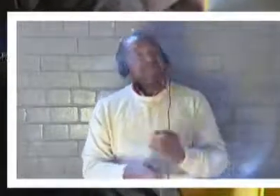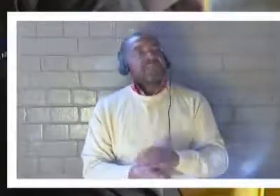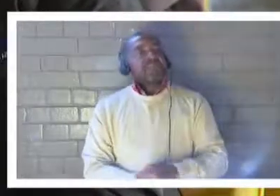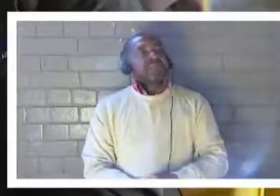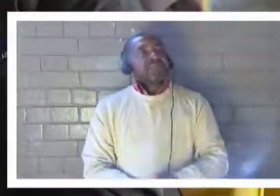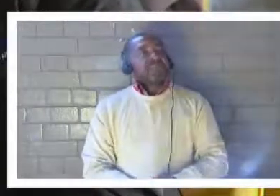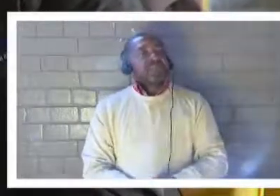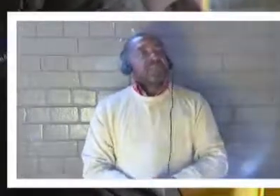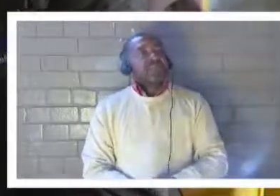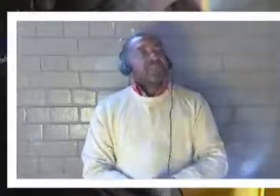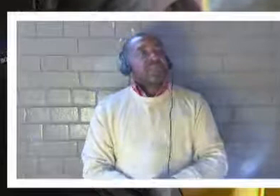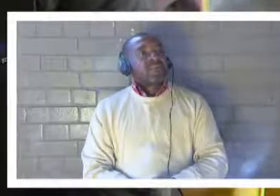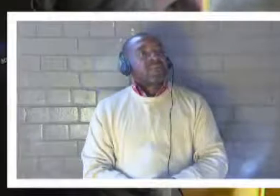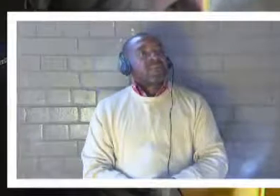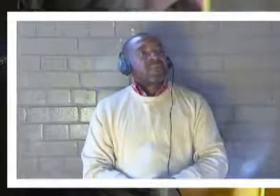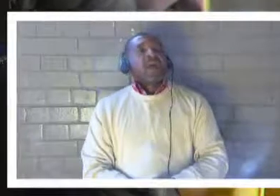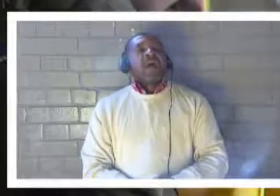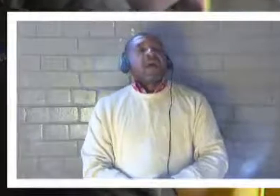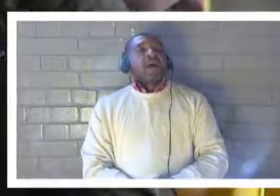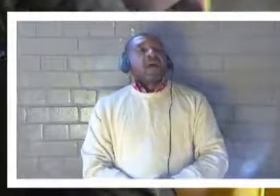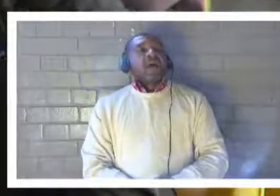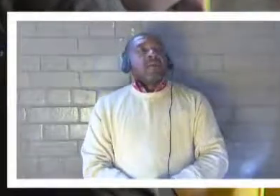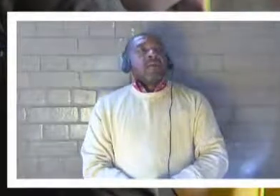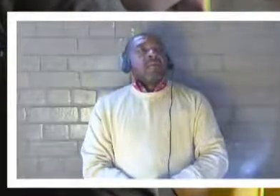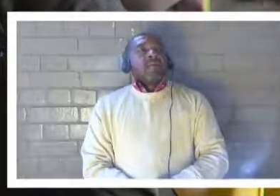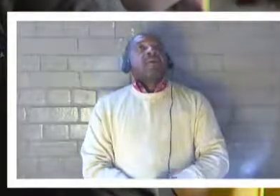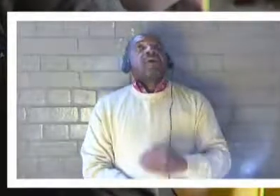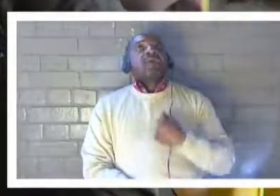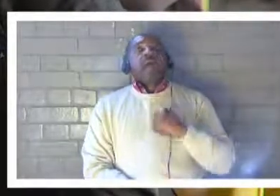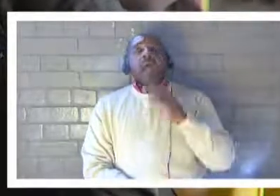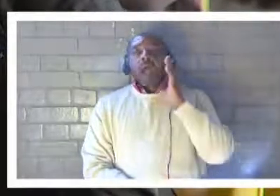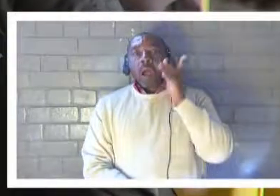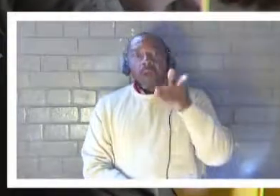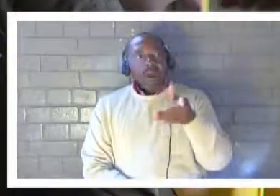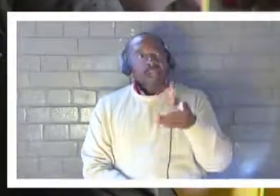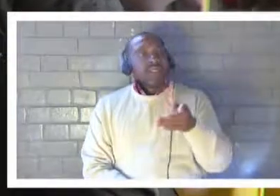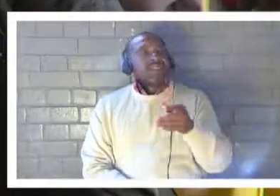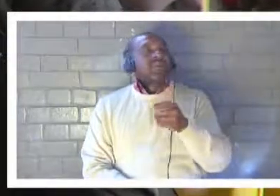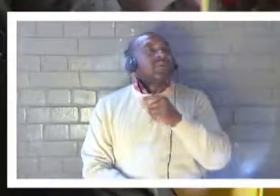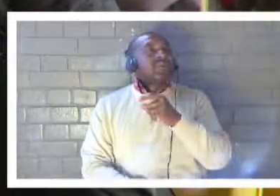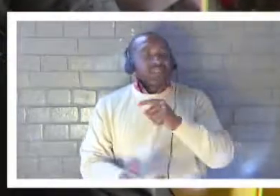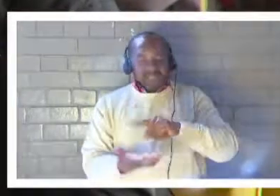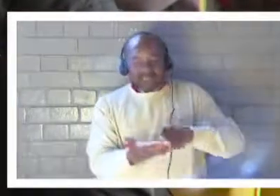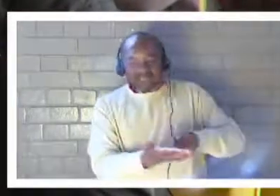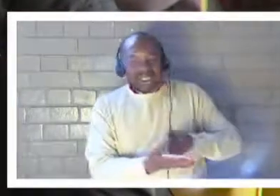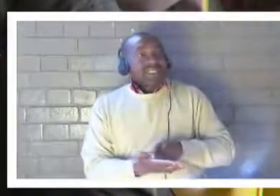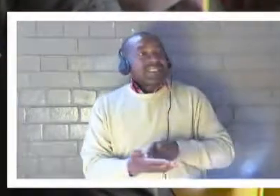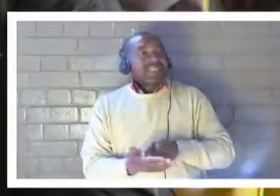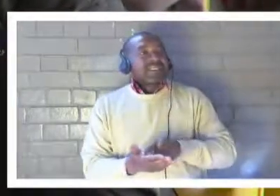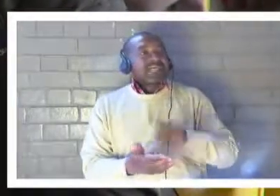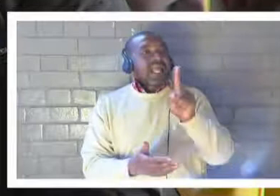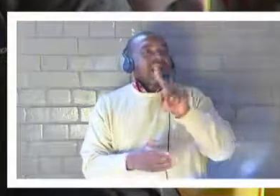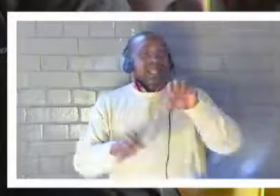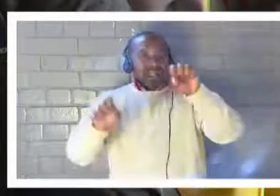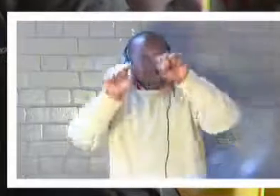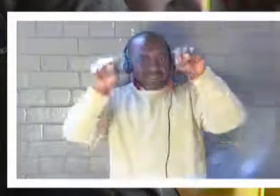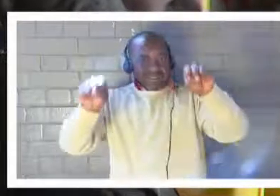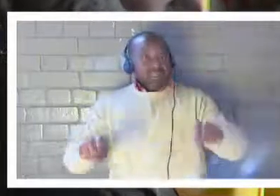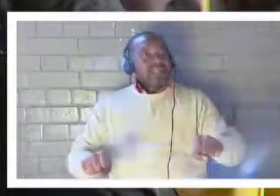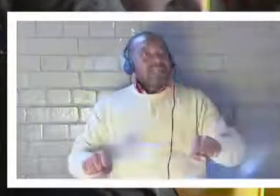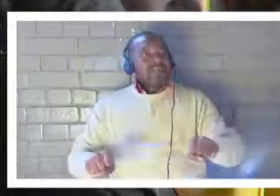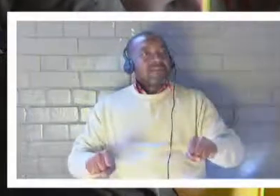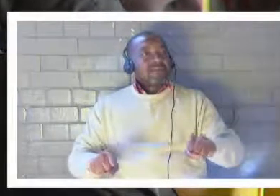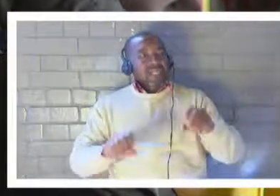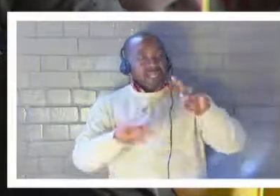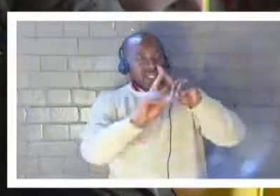now I just want to come straight now to the system or to the approach that the department, or is an arrangement that the department